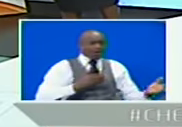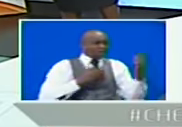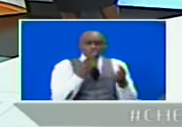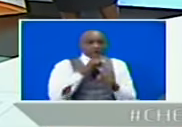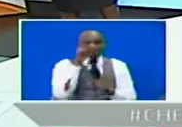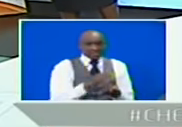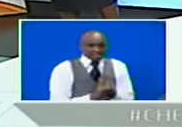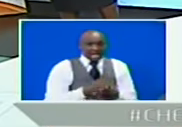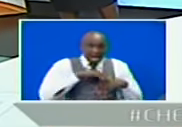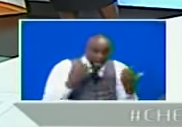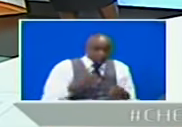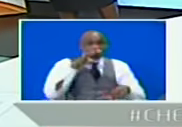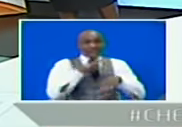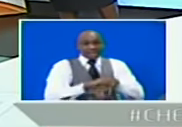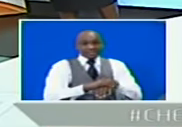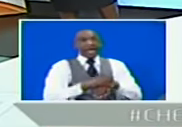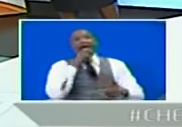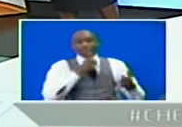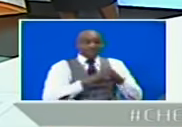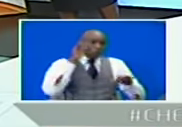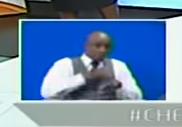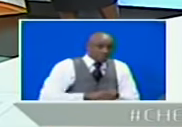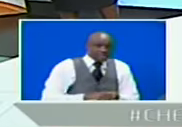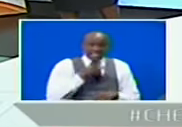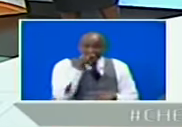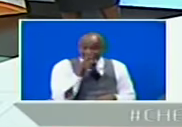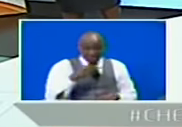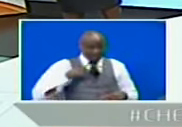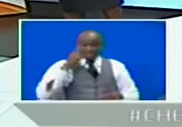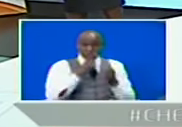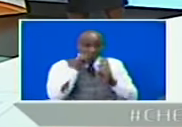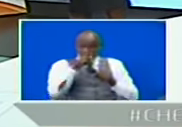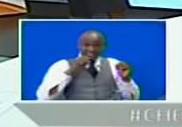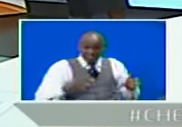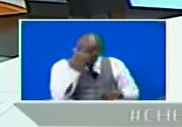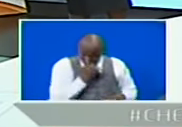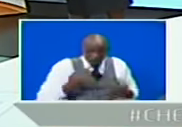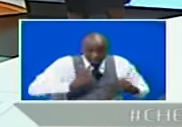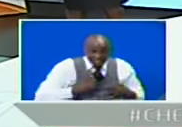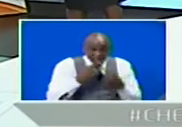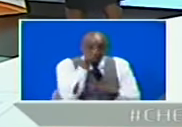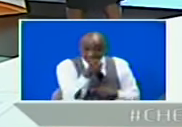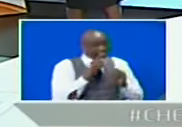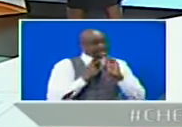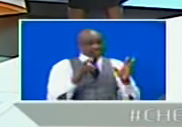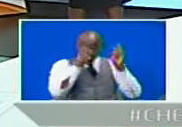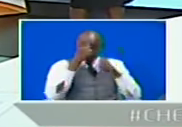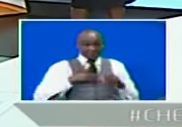one about how to get a respectable husband. Surely these are not the things Yvonne Okwara ever discusses. But